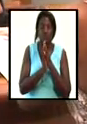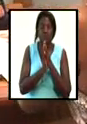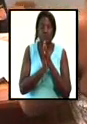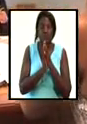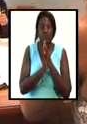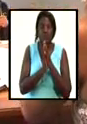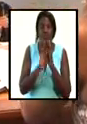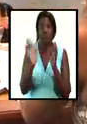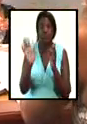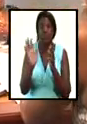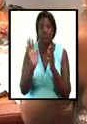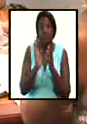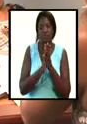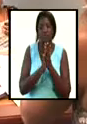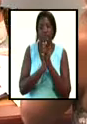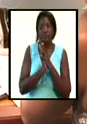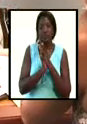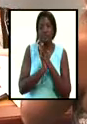Thank you, Miss.